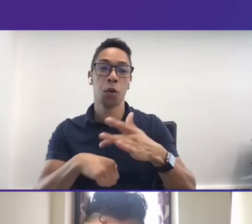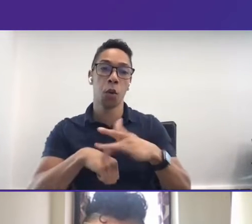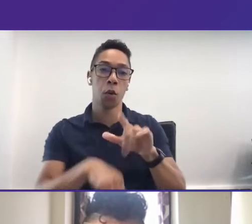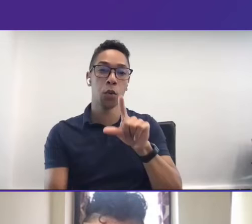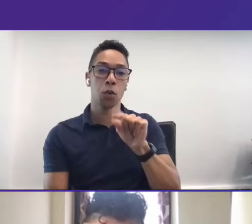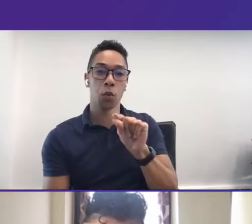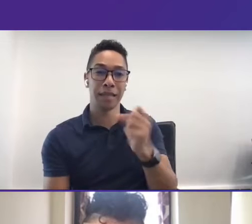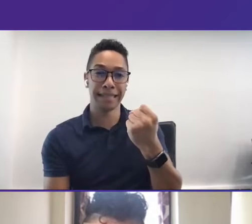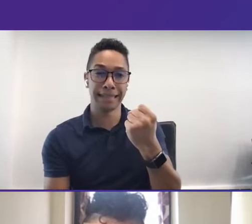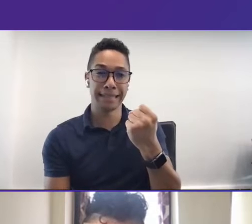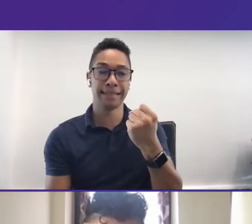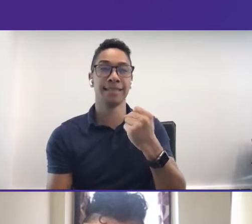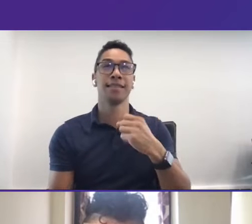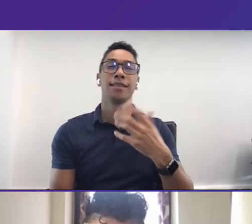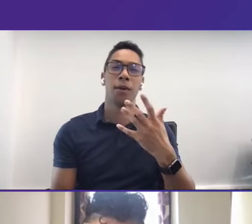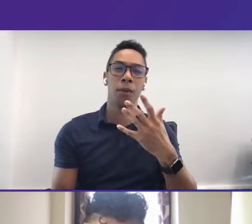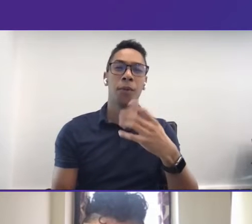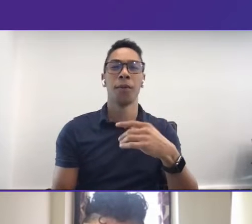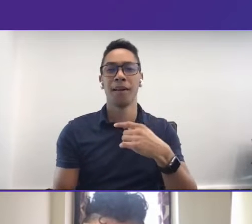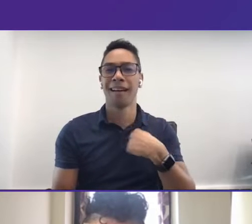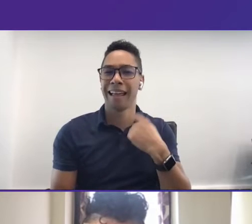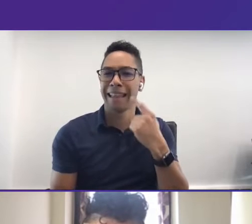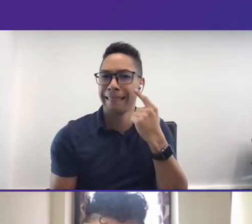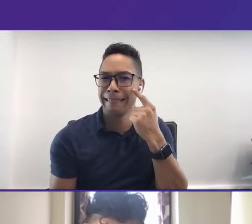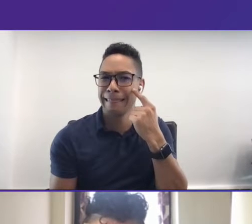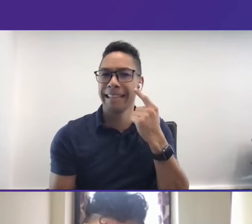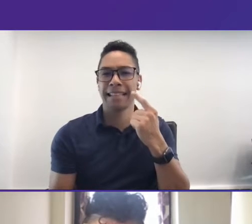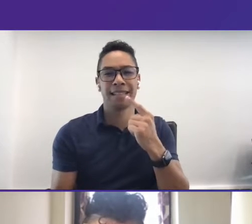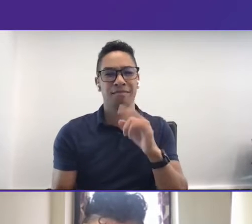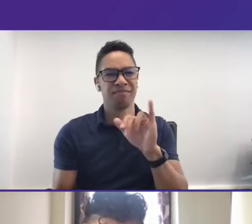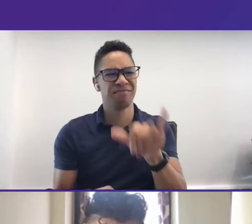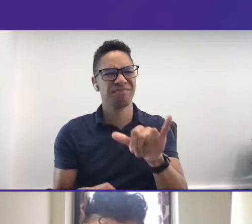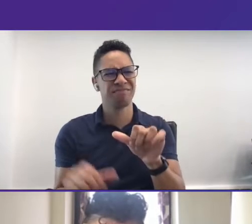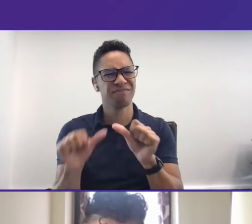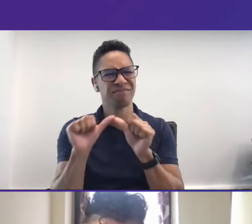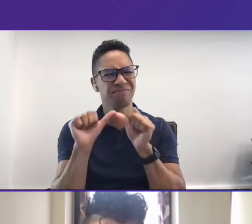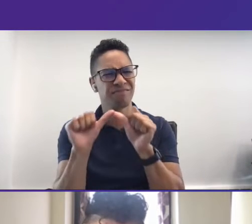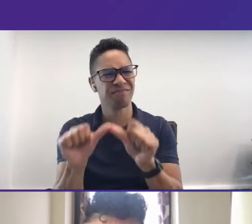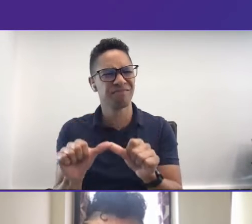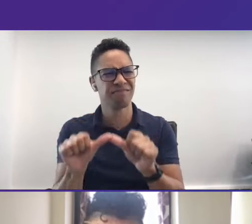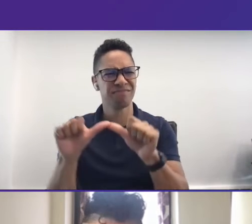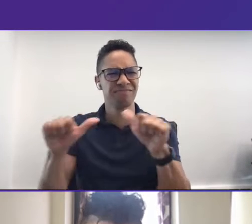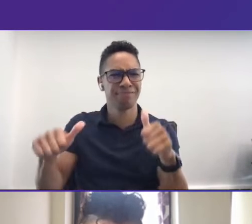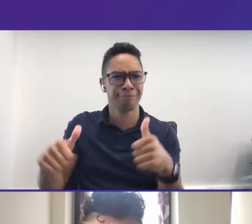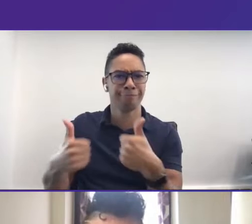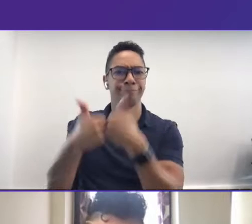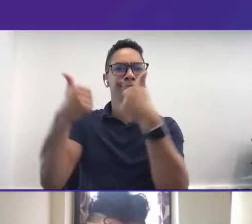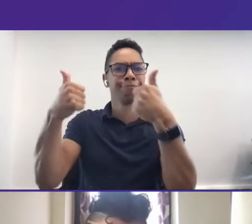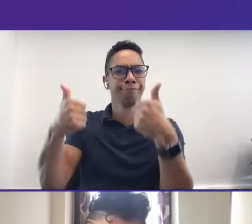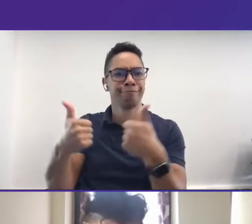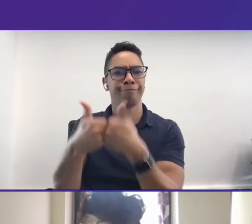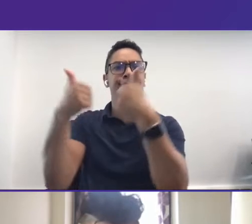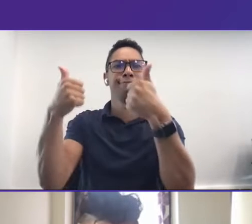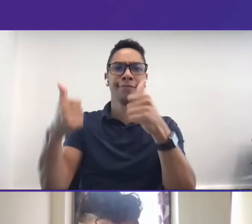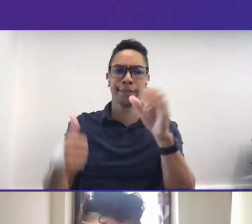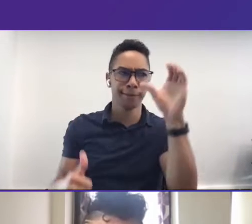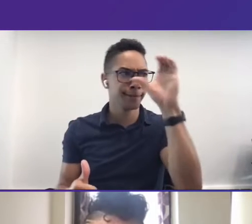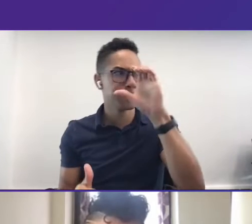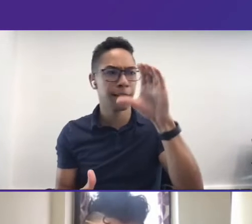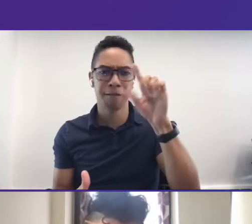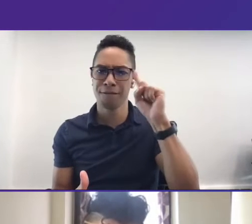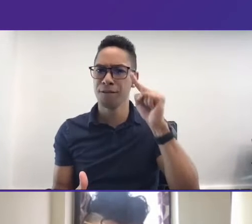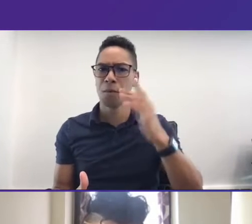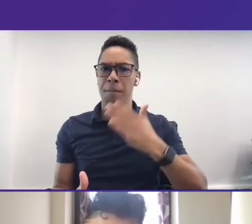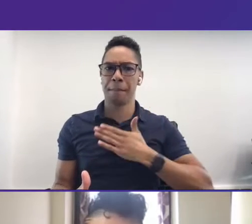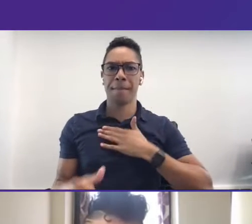so I think it was a constant battle to, find my